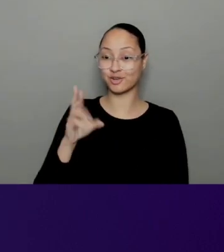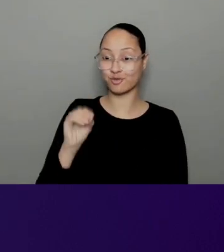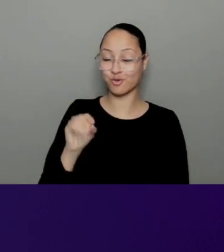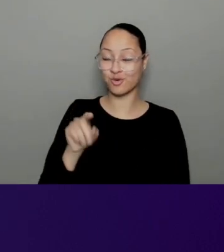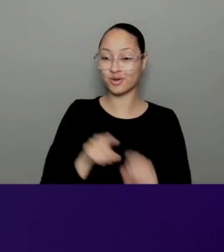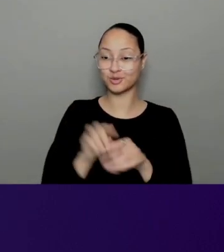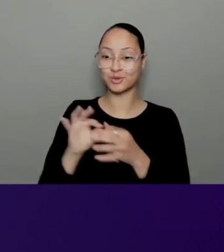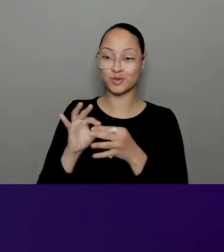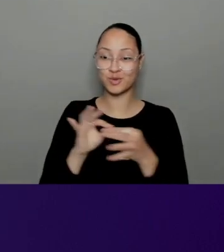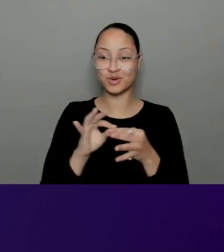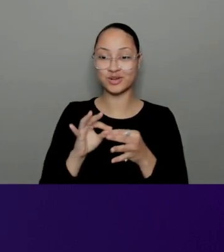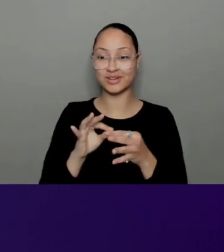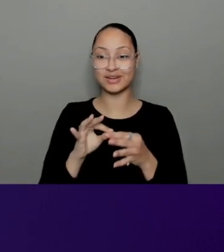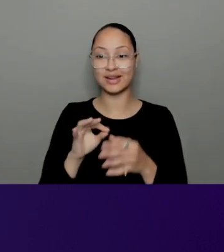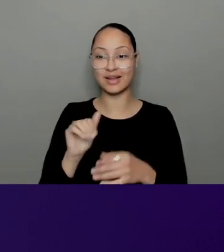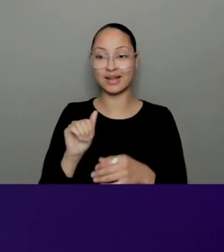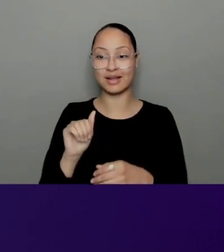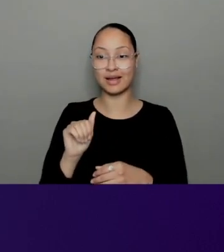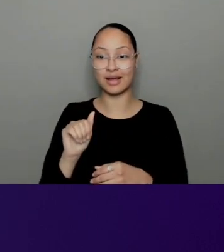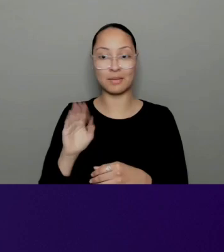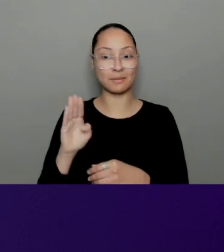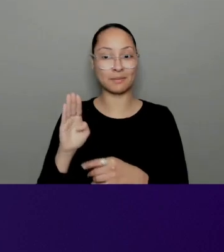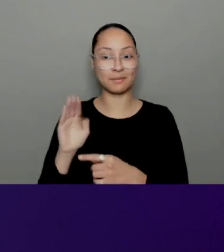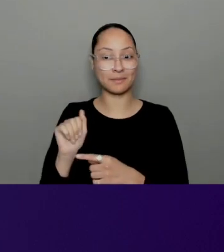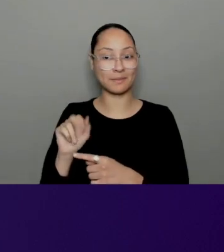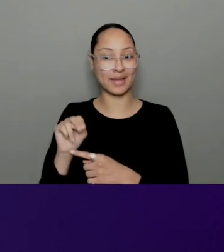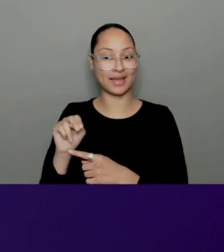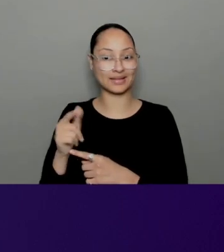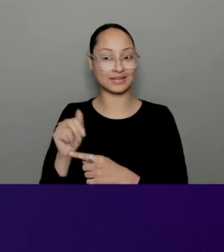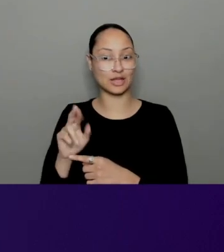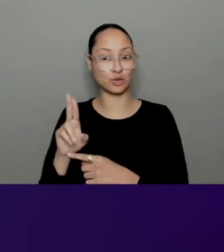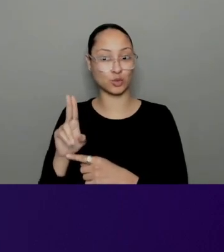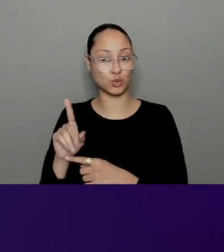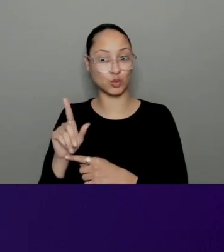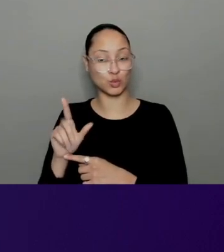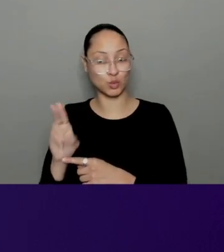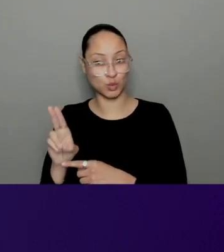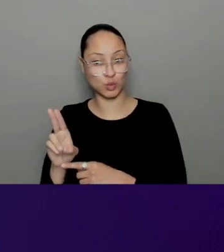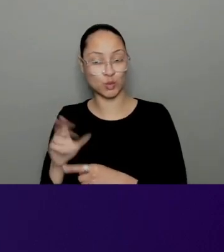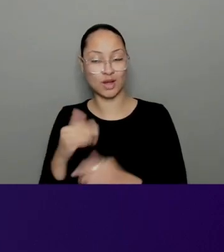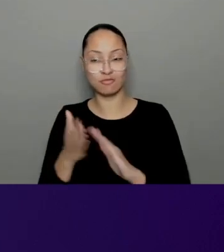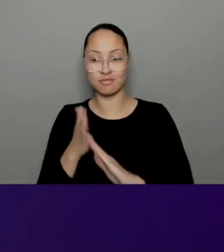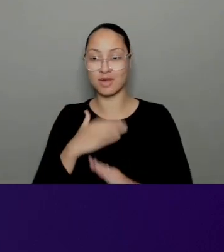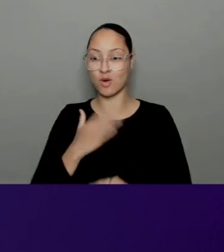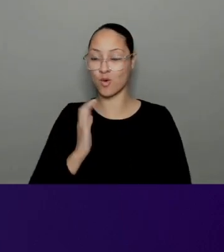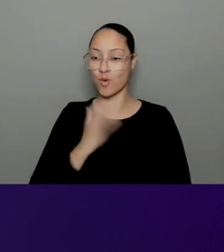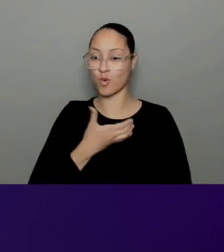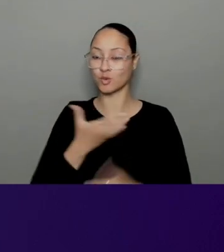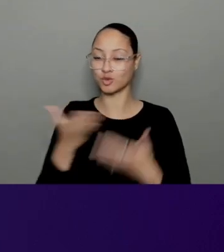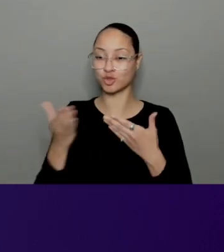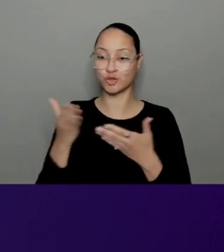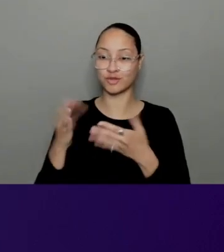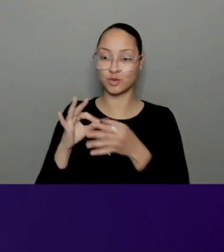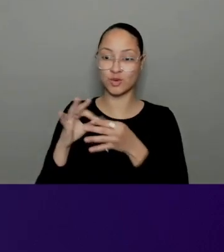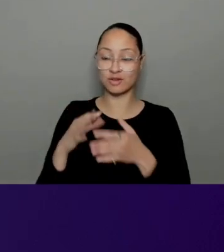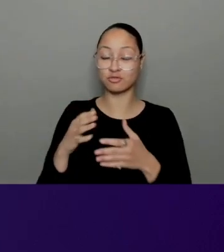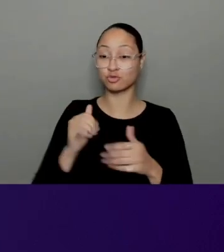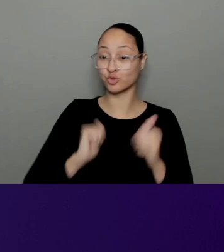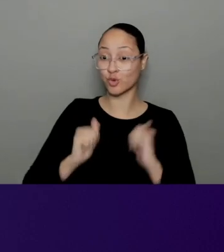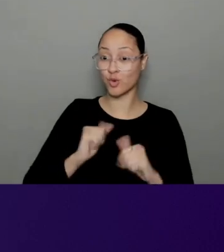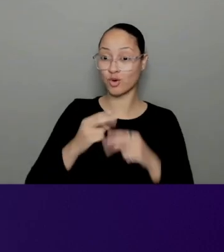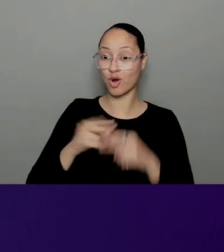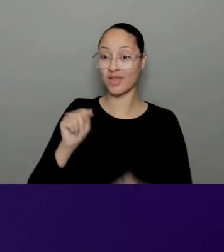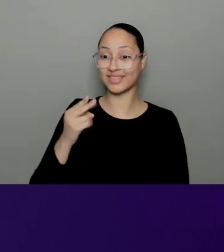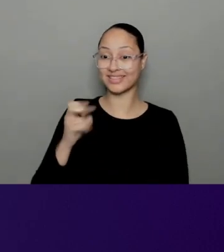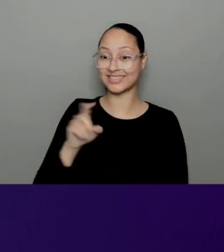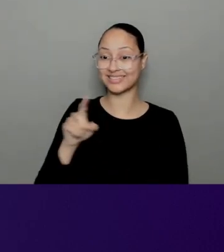UG Bengaluru. I run my own newsletter called the Serverless Terminal, and I also run a show called The Zach Show,